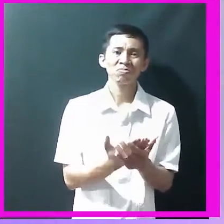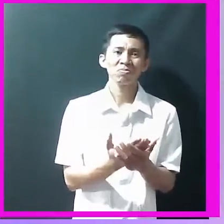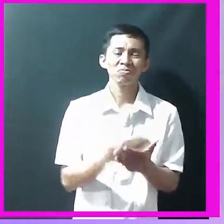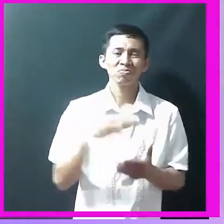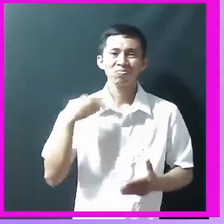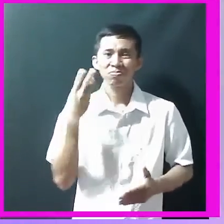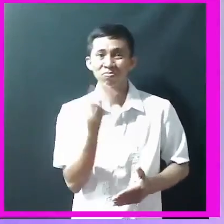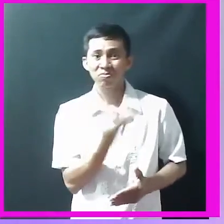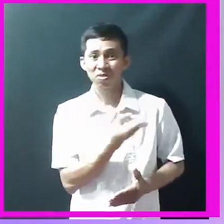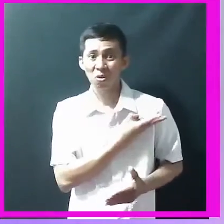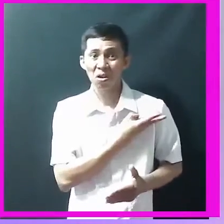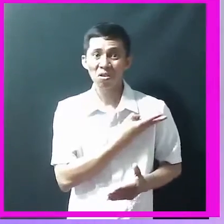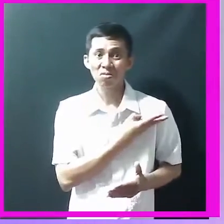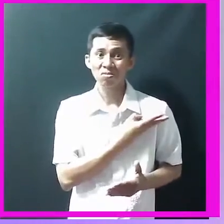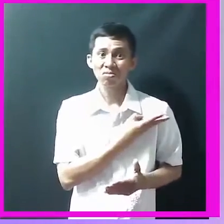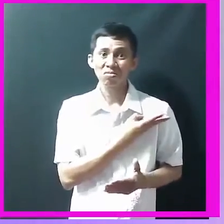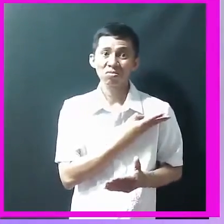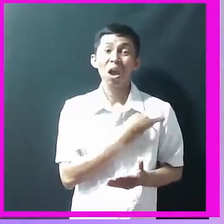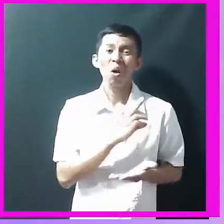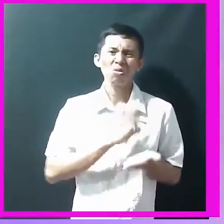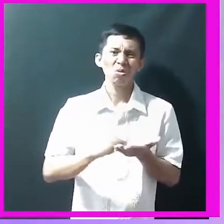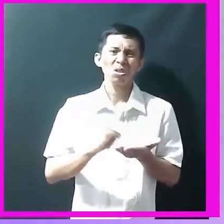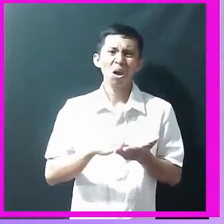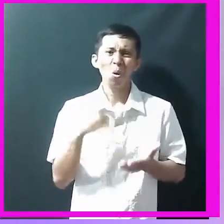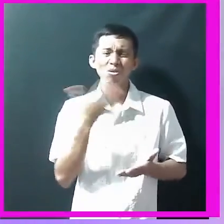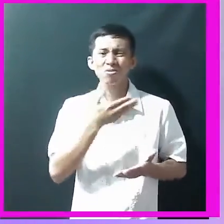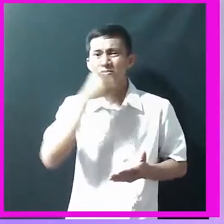We are vain in our very best.